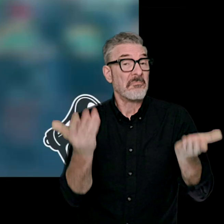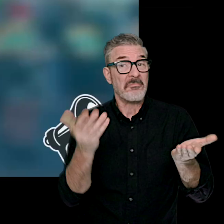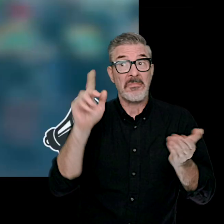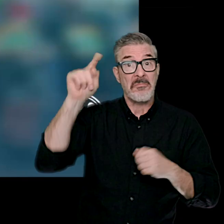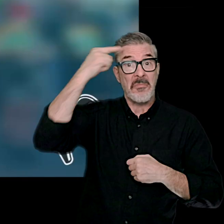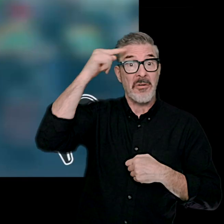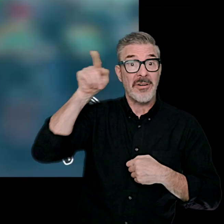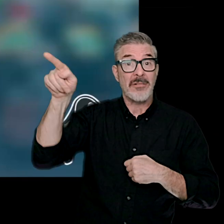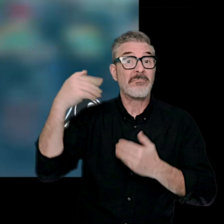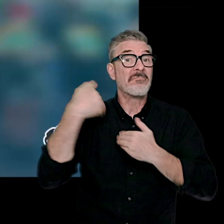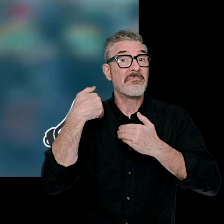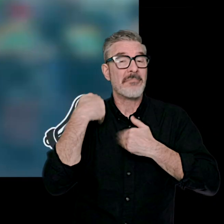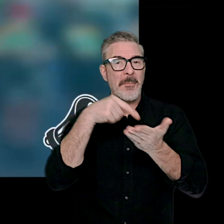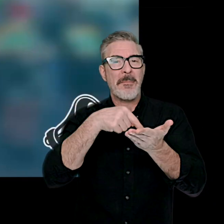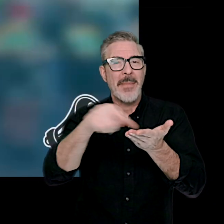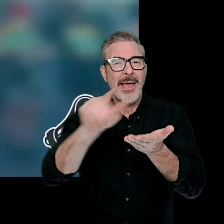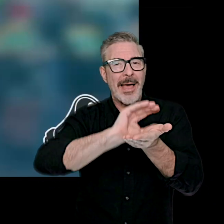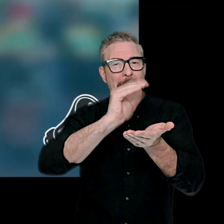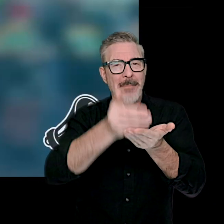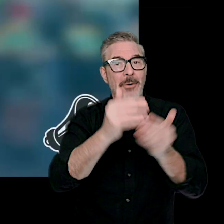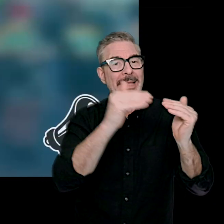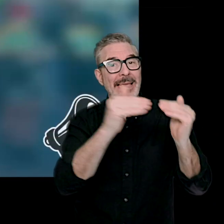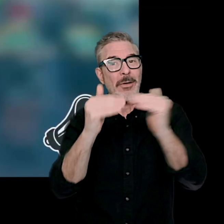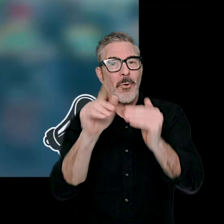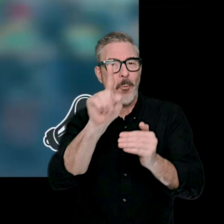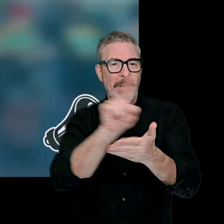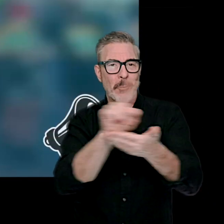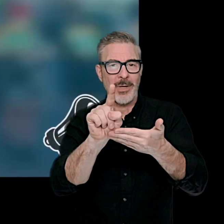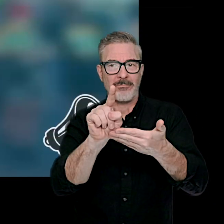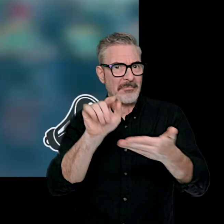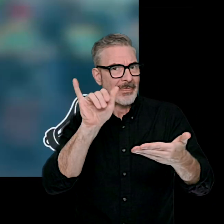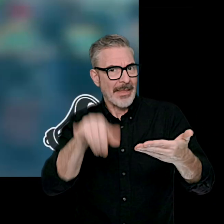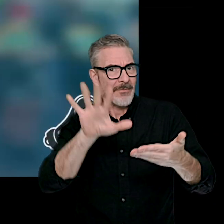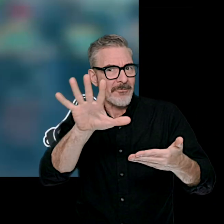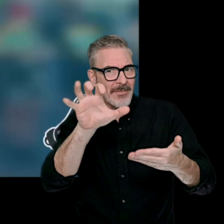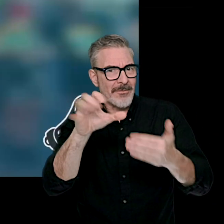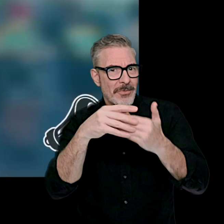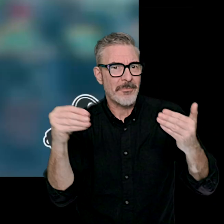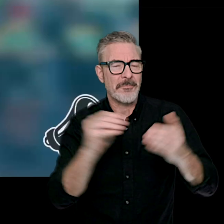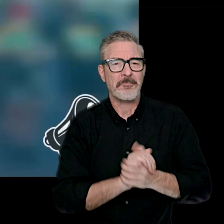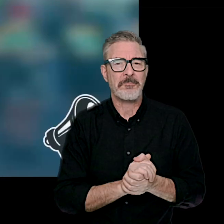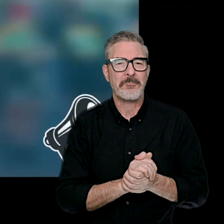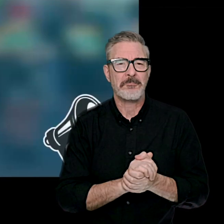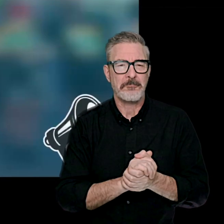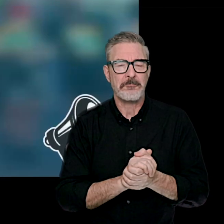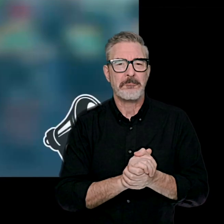8, referencing 8 weeks, and that is $500.